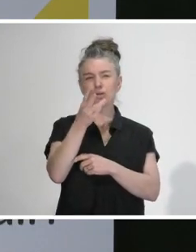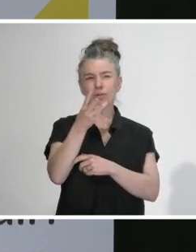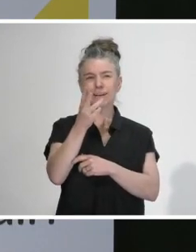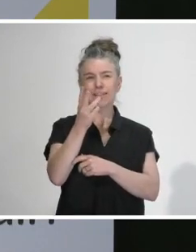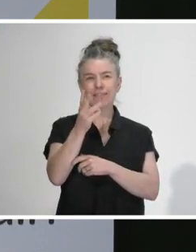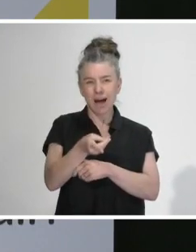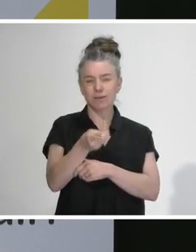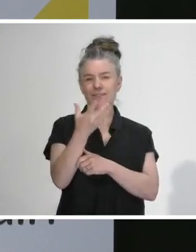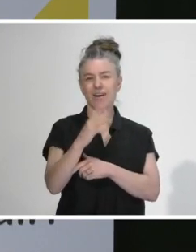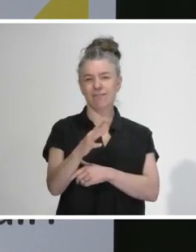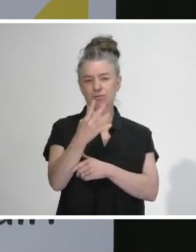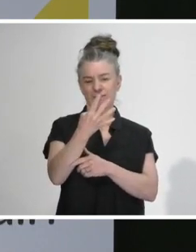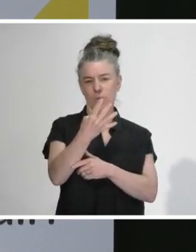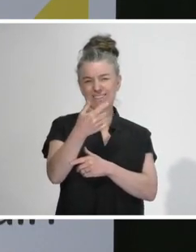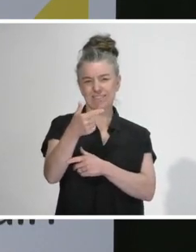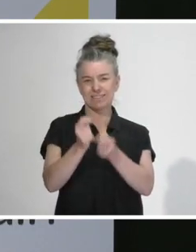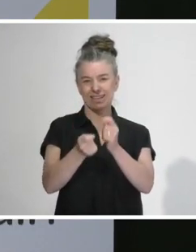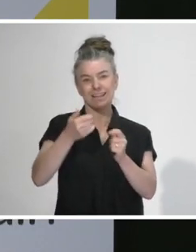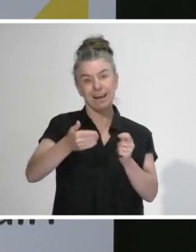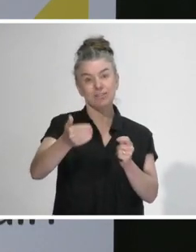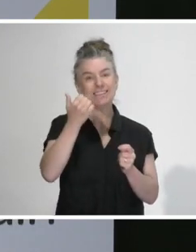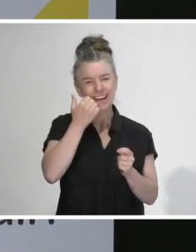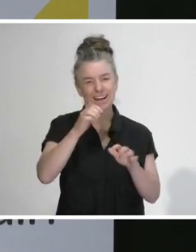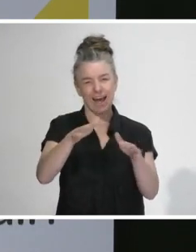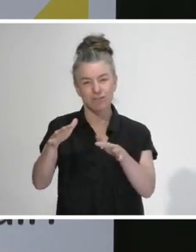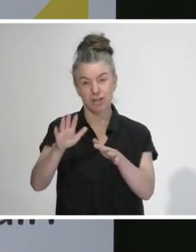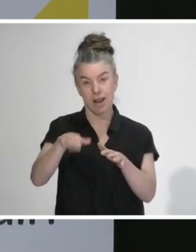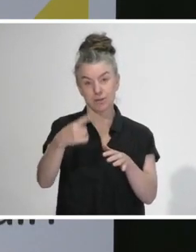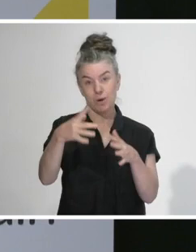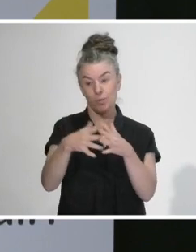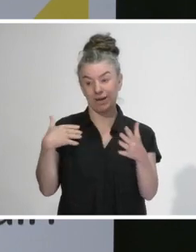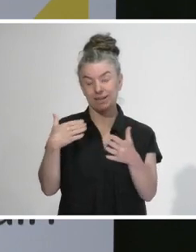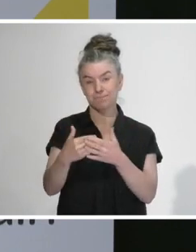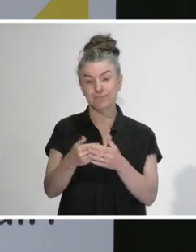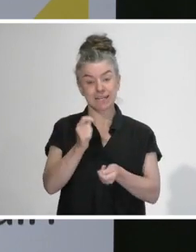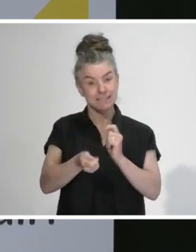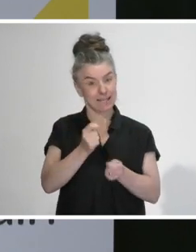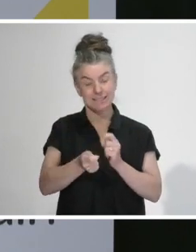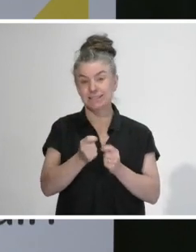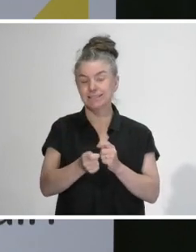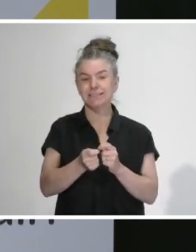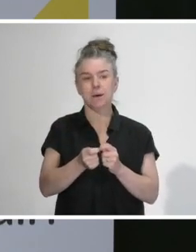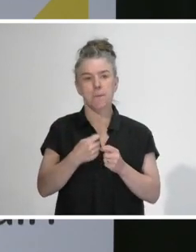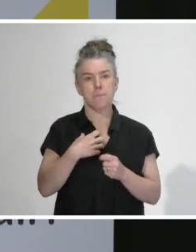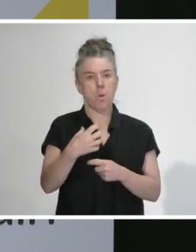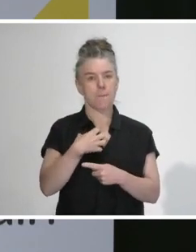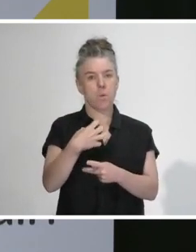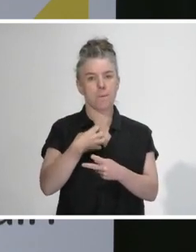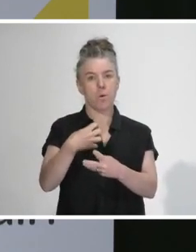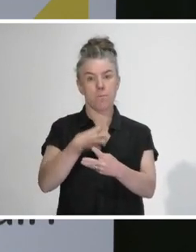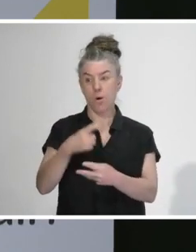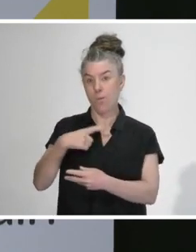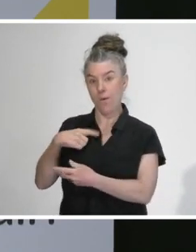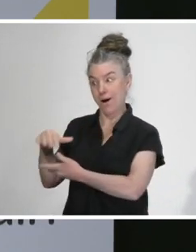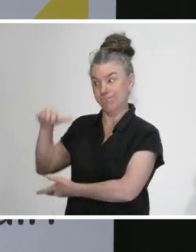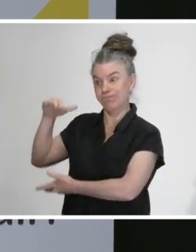3,547 per day. We still have good test capacity, and that continues to increase as supplies come in as